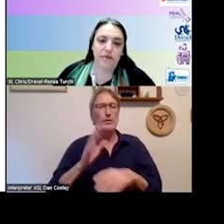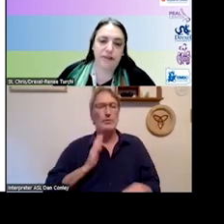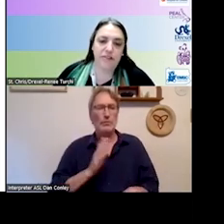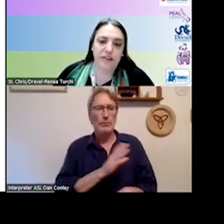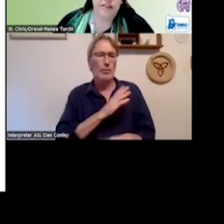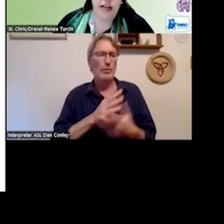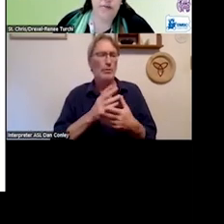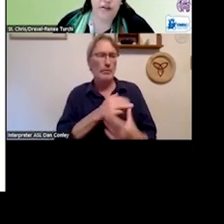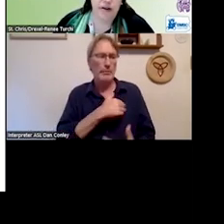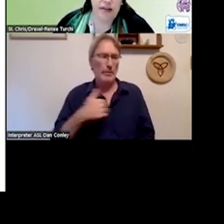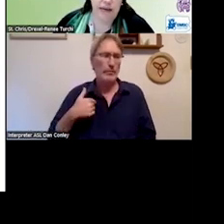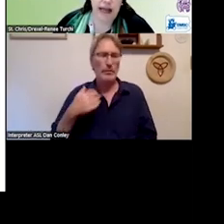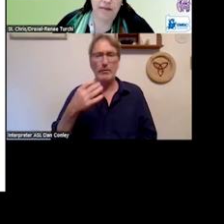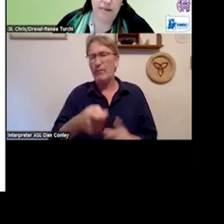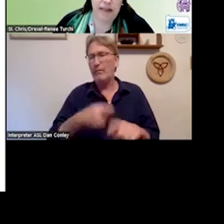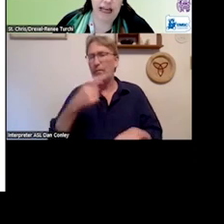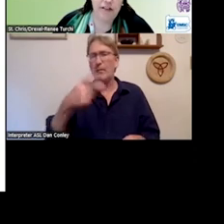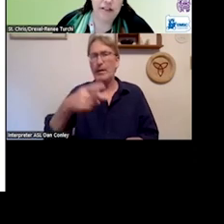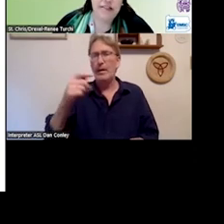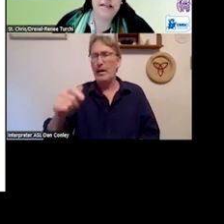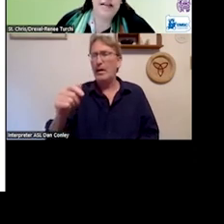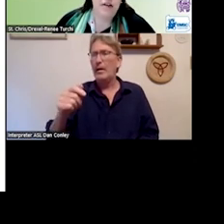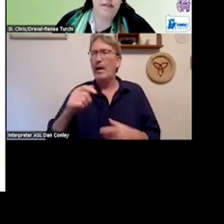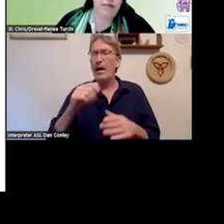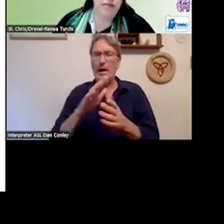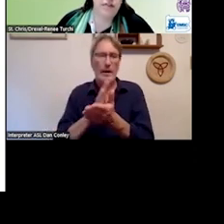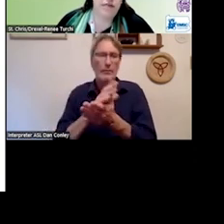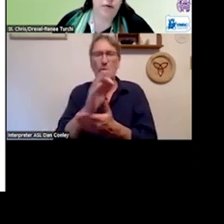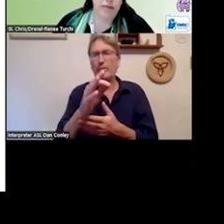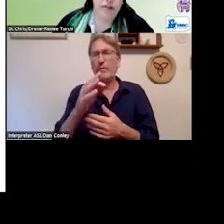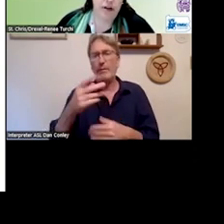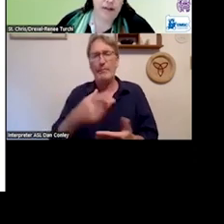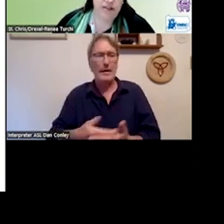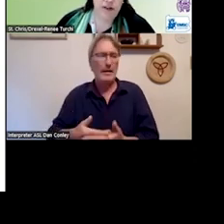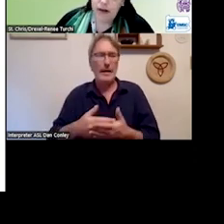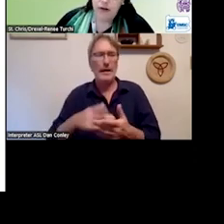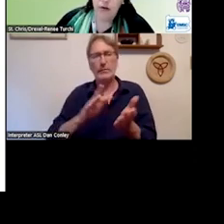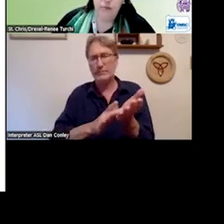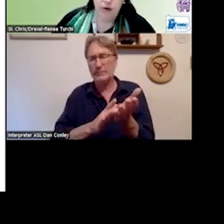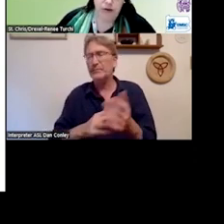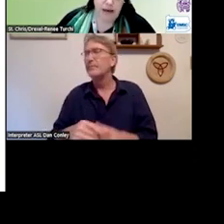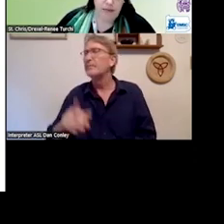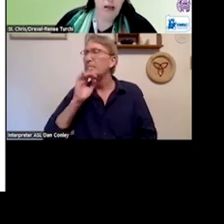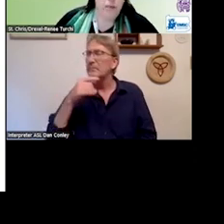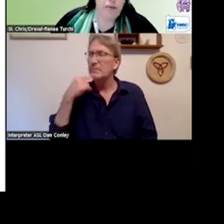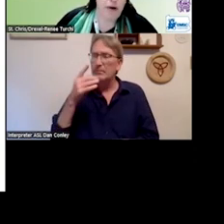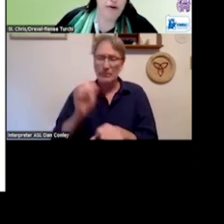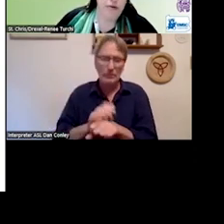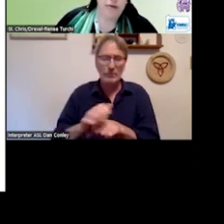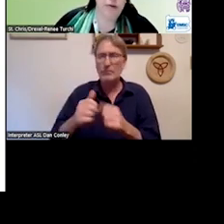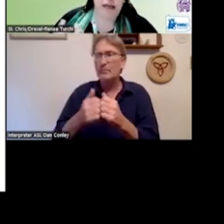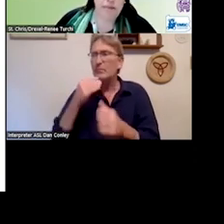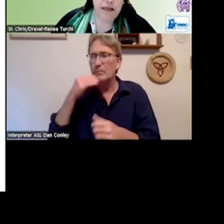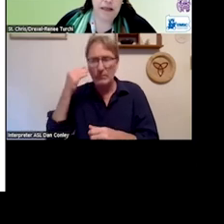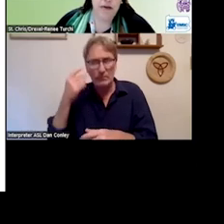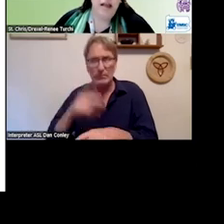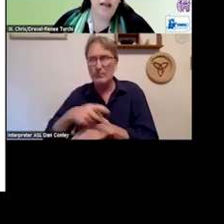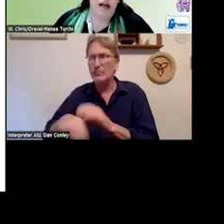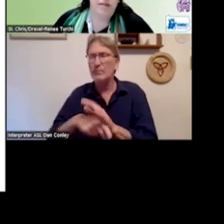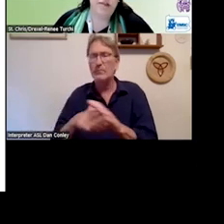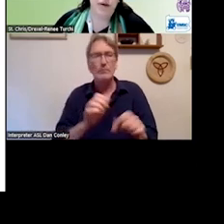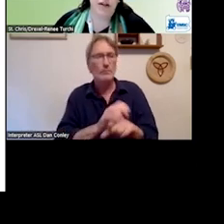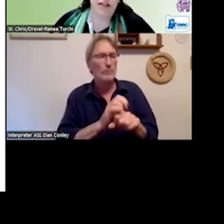Thompson from the Pennsylvania chapter of the American Academy of Pediatrics, who I have the privilege of working with on our Pennsylvania Medical Home Program. We partner with Une and